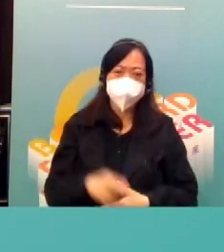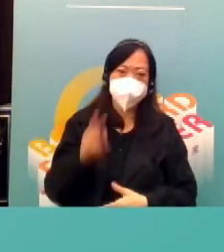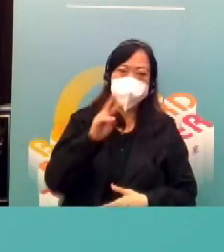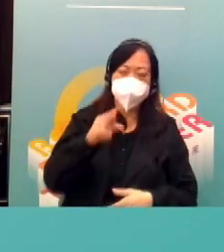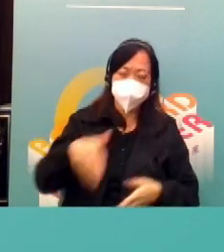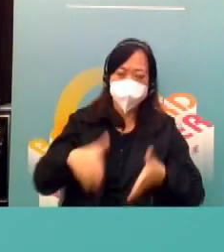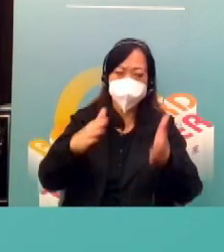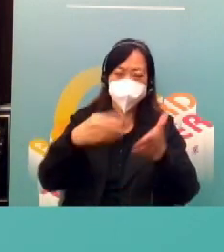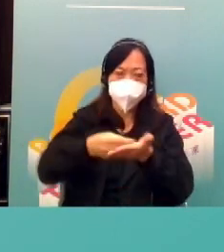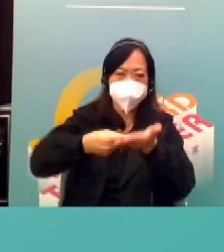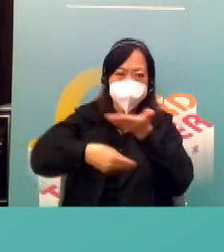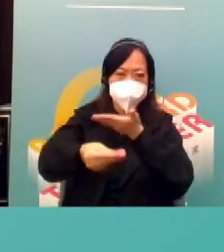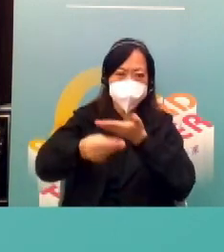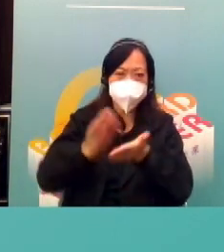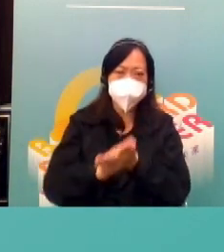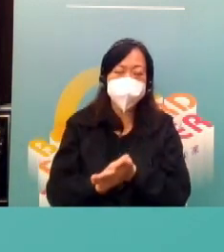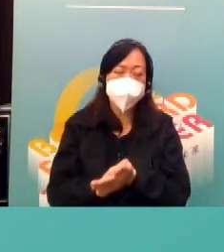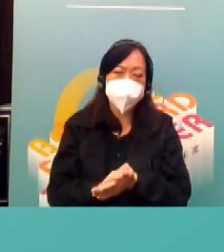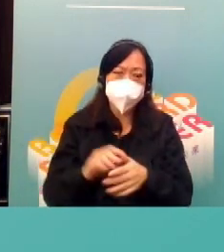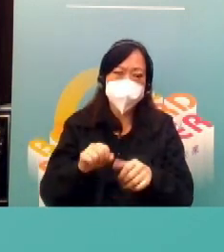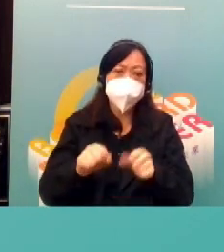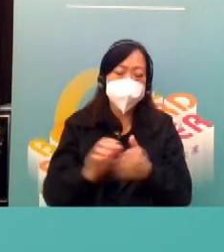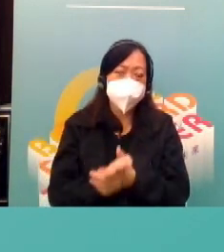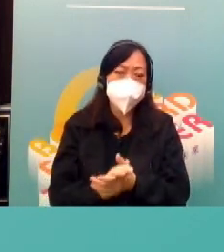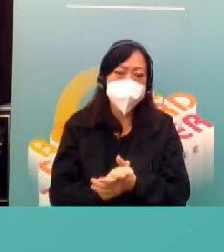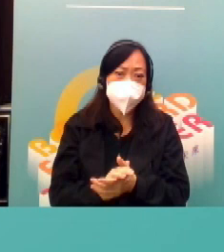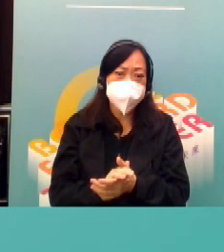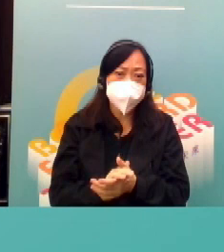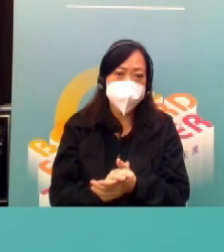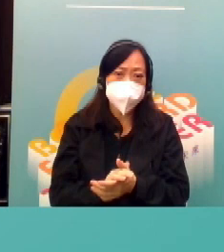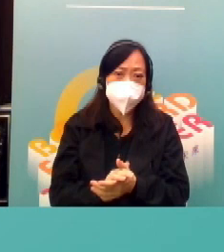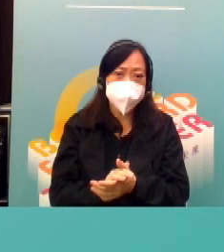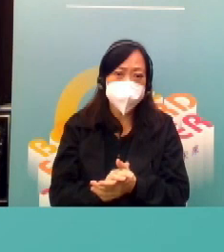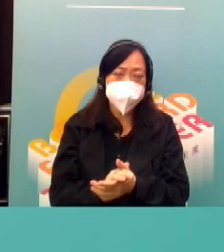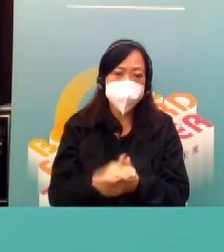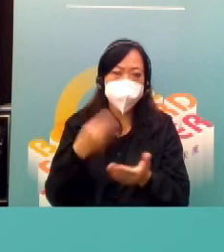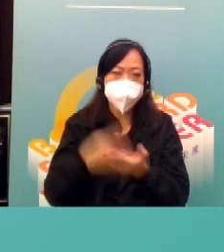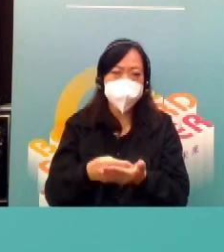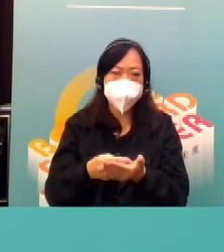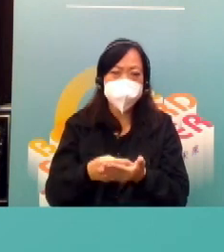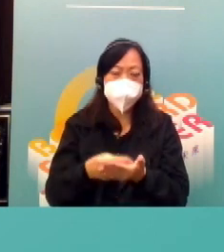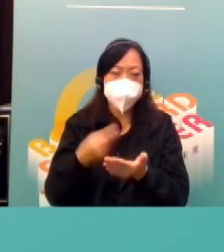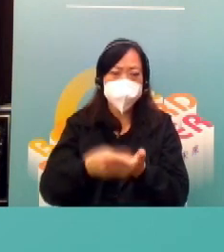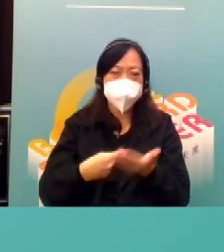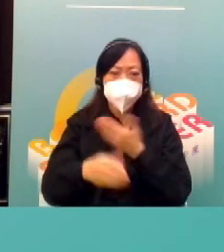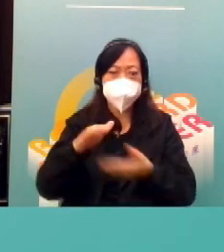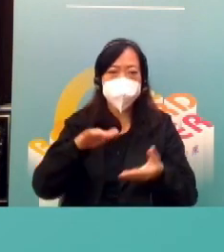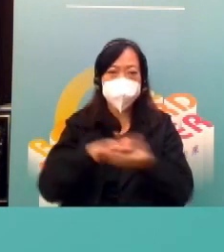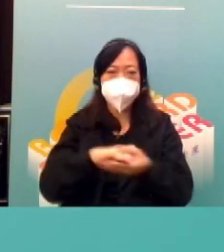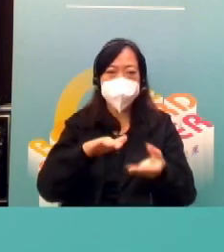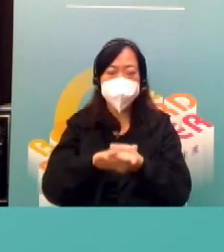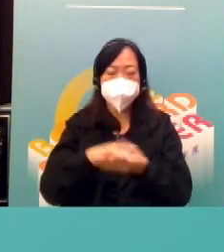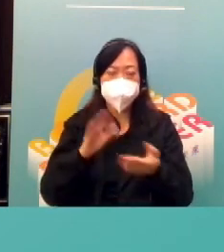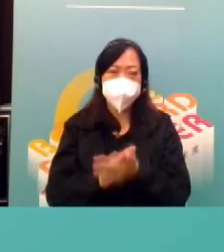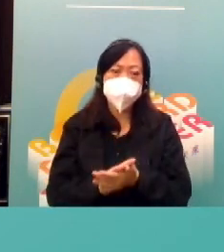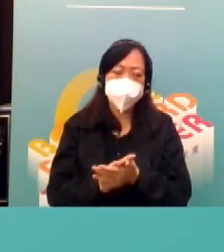his shop. These aren't social entrepreneurs. They're just trying to make a living. And in that respect, a lot of our work now has been focused more on how we can